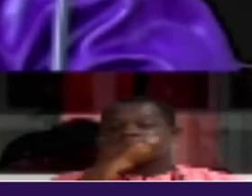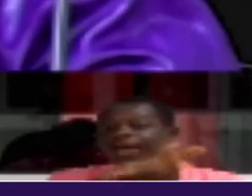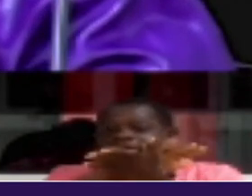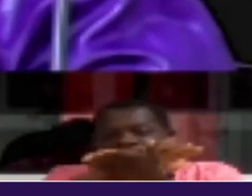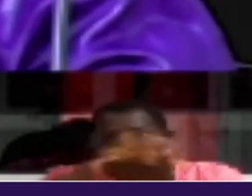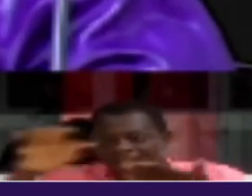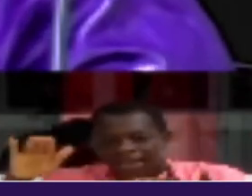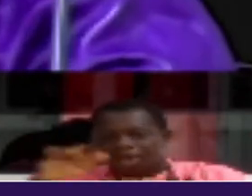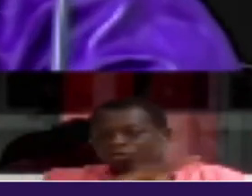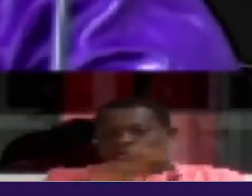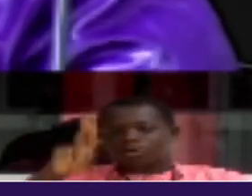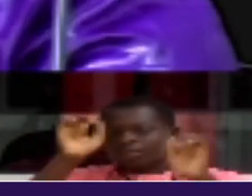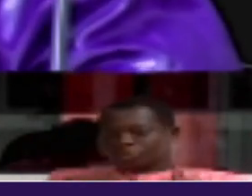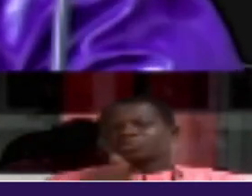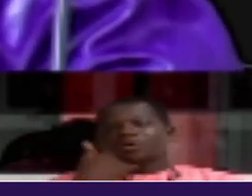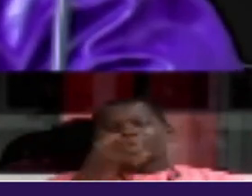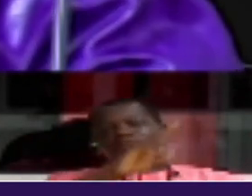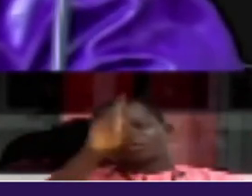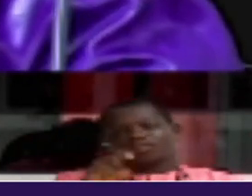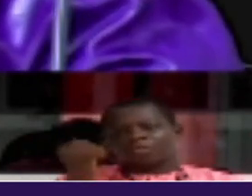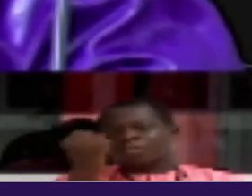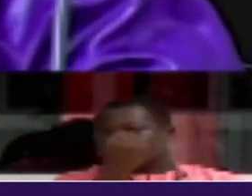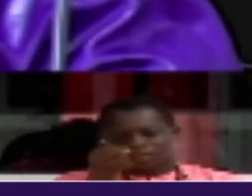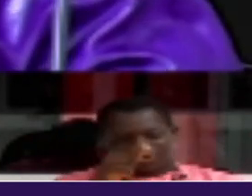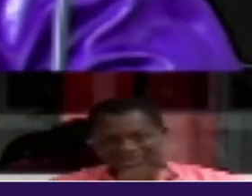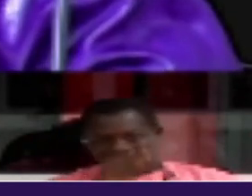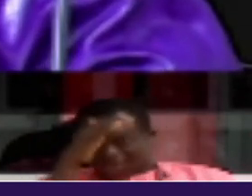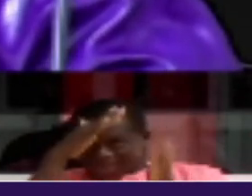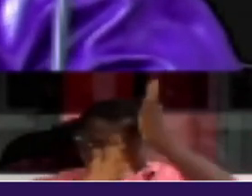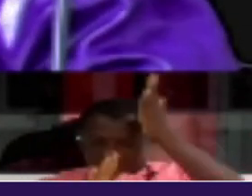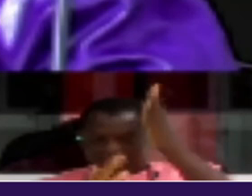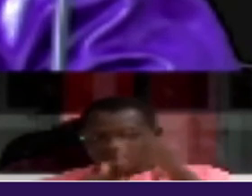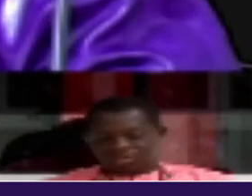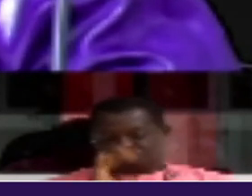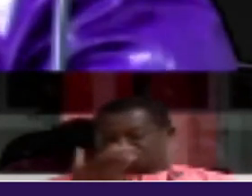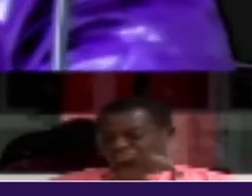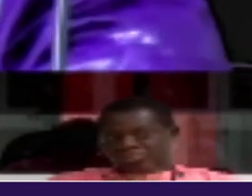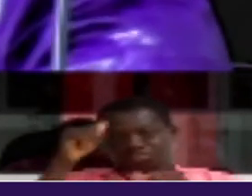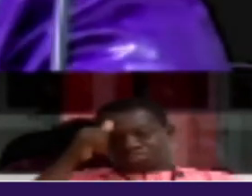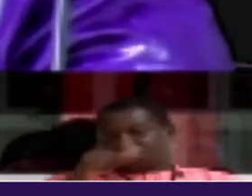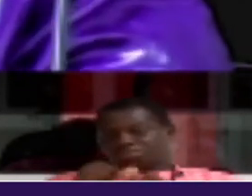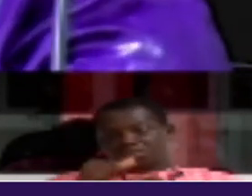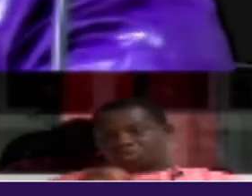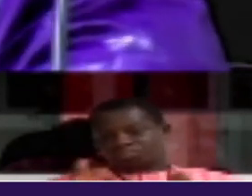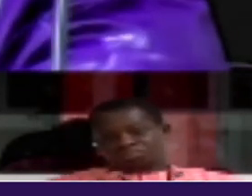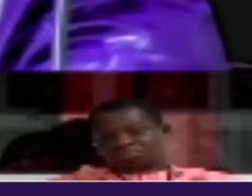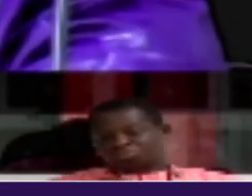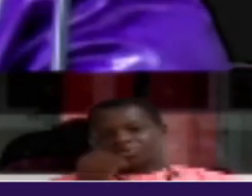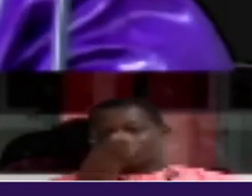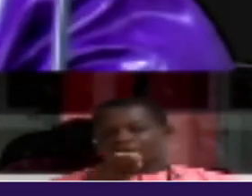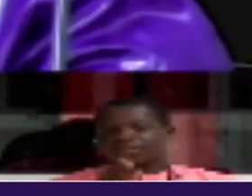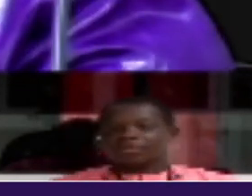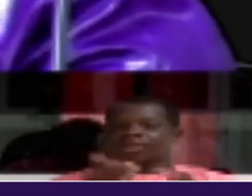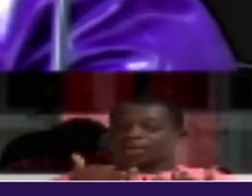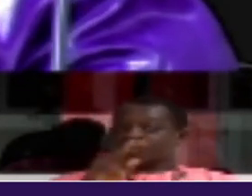you shouldn't ask questions because this is the army. I cannot recall saying that. You cannot recall saying that. Yeah. Okay, proceed. Now you tell us that you do